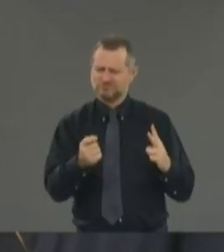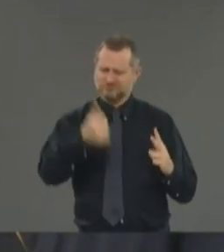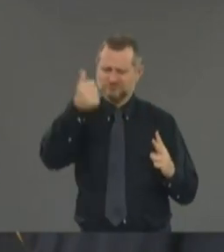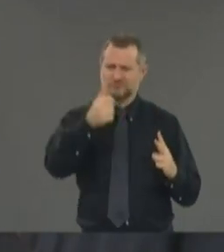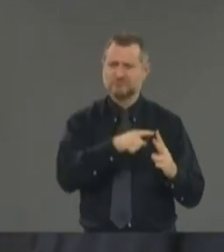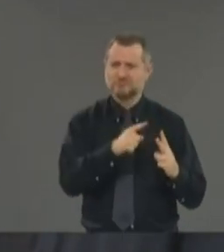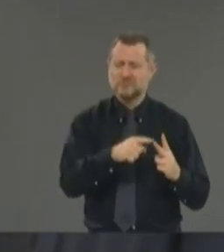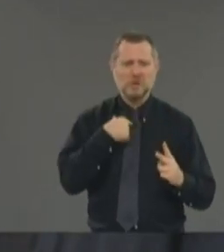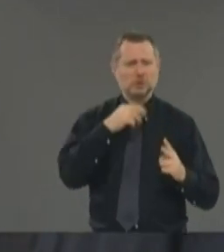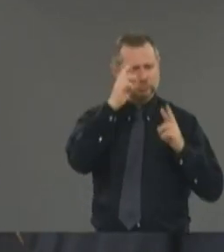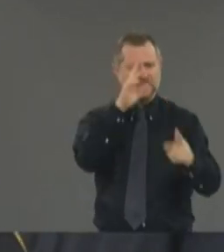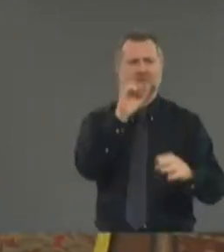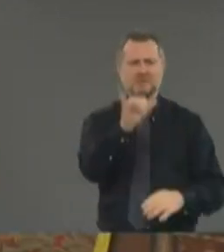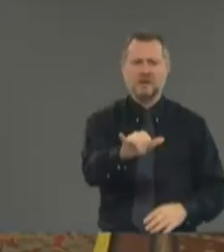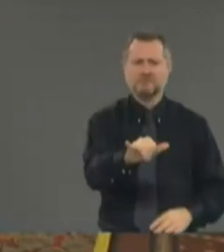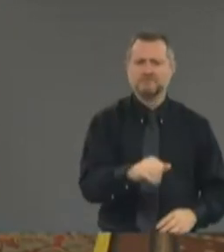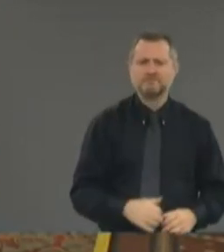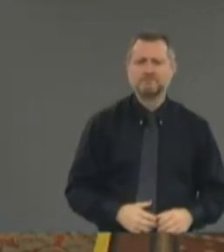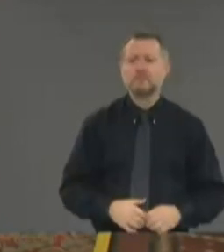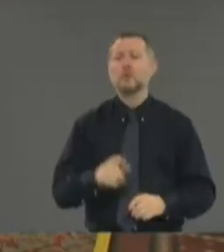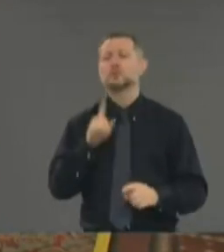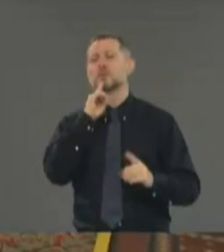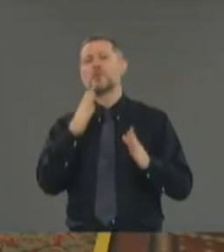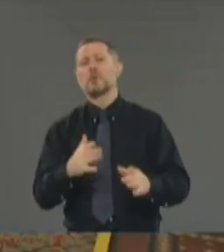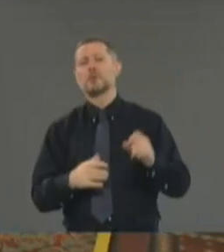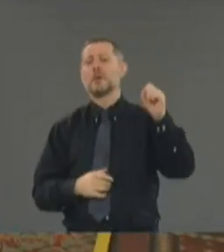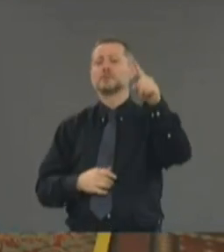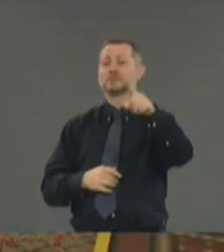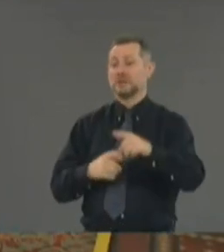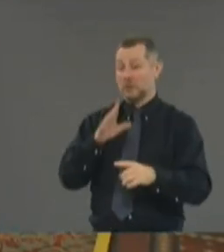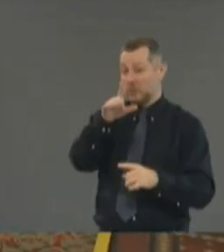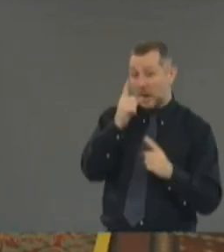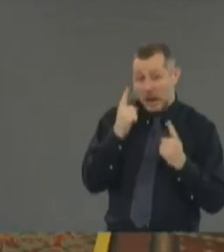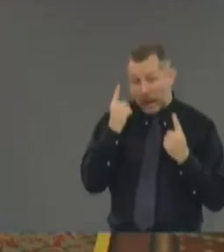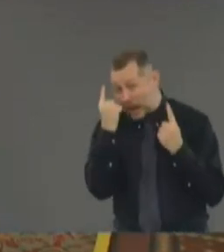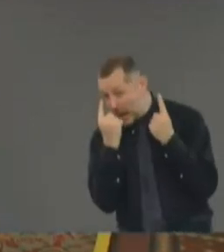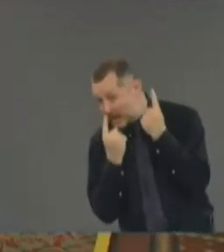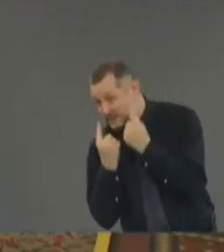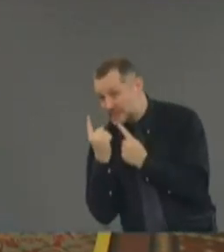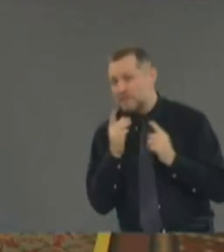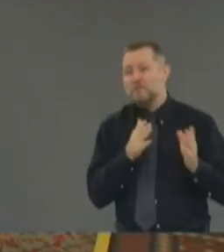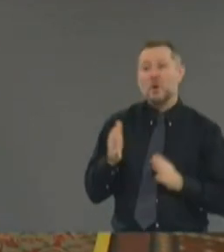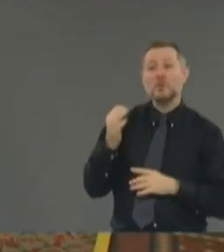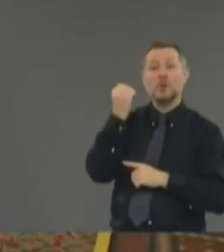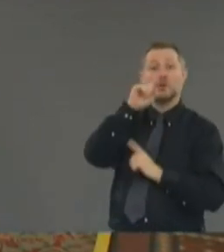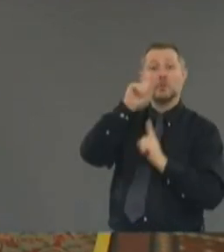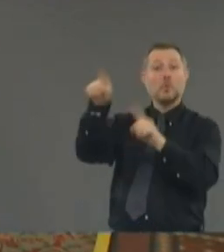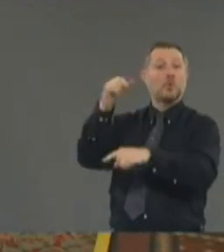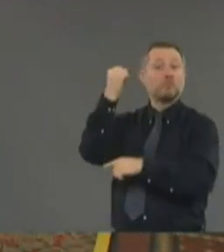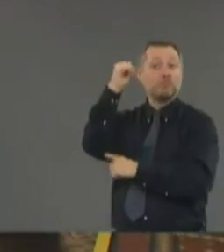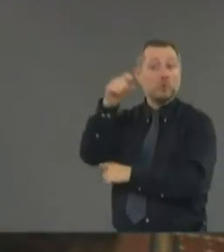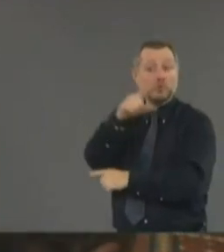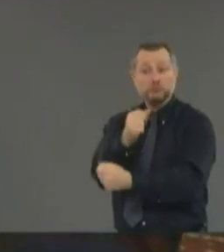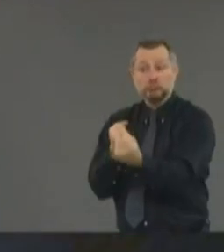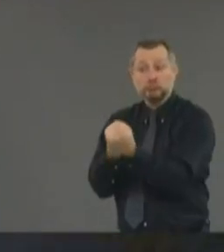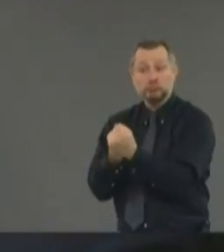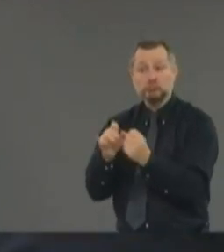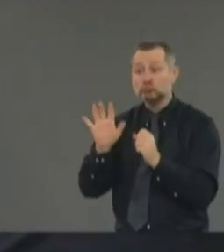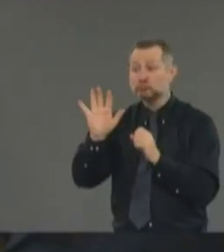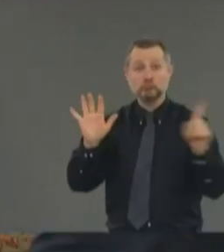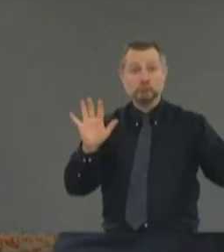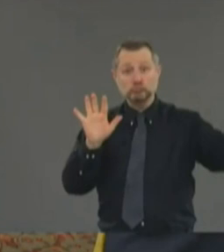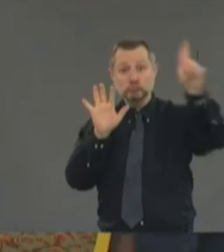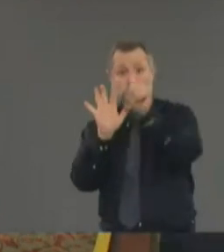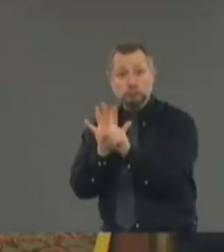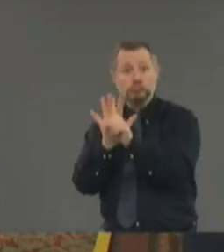that. Are you considering going out to any of these protests in either a show of solidarity to both the protesters and